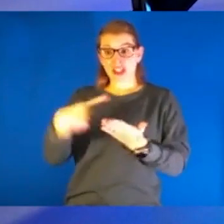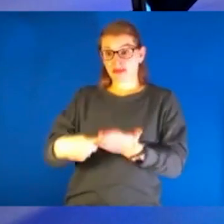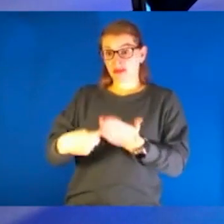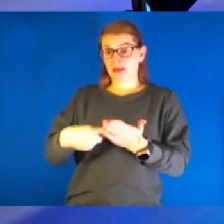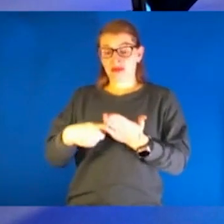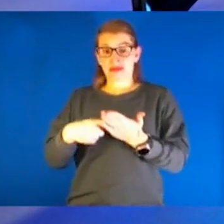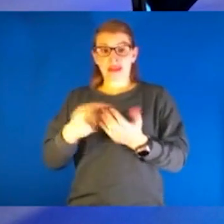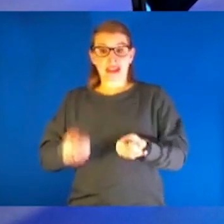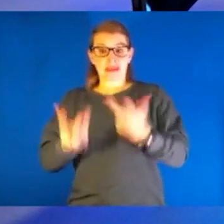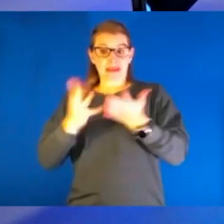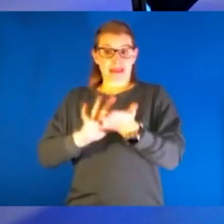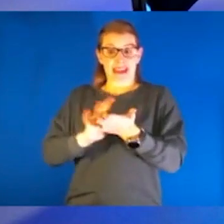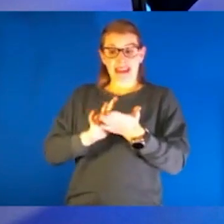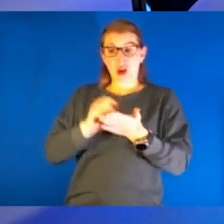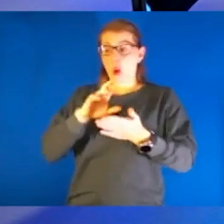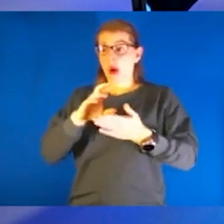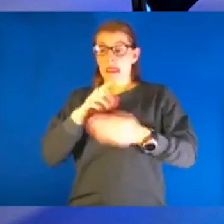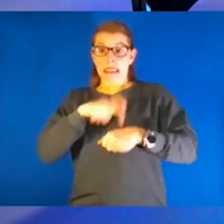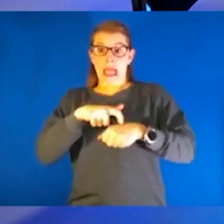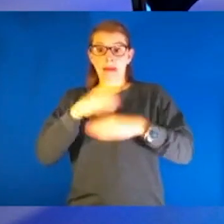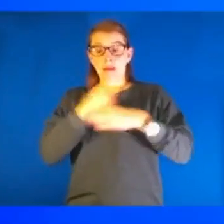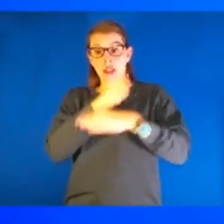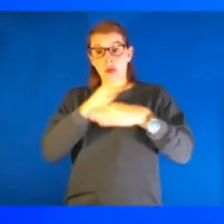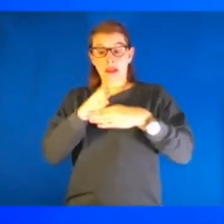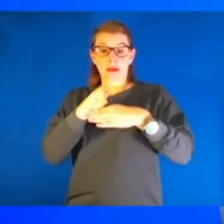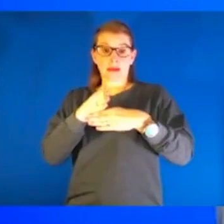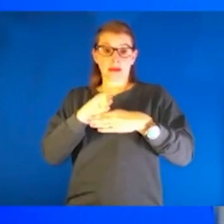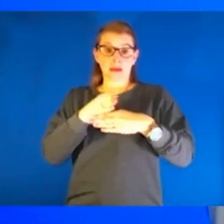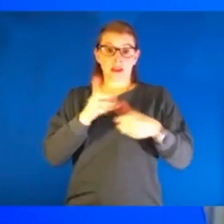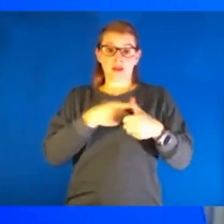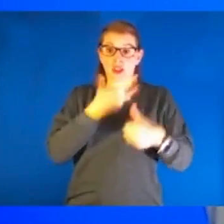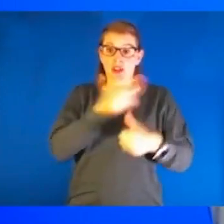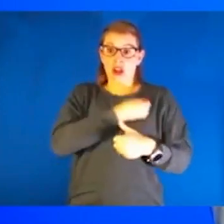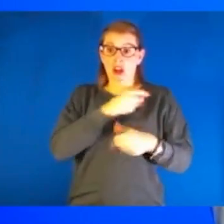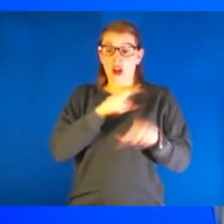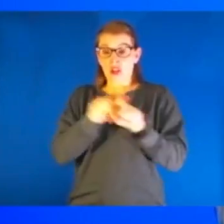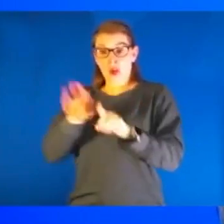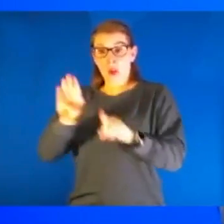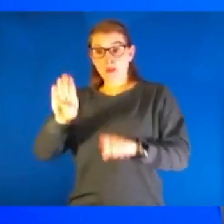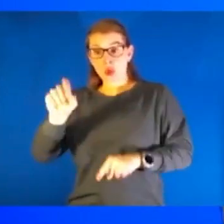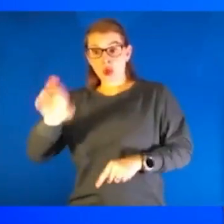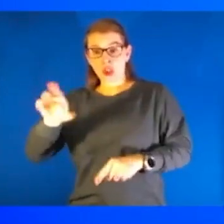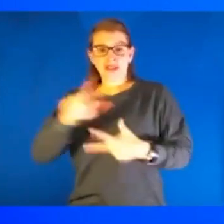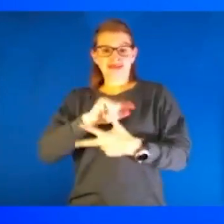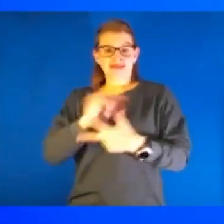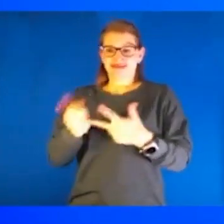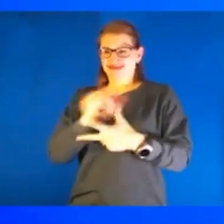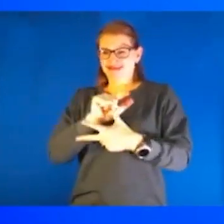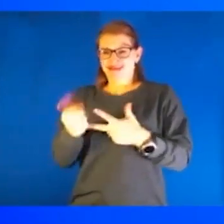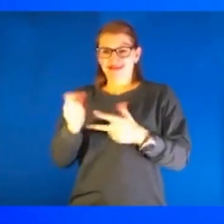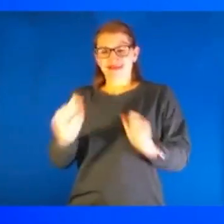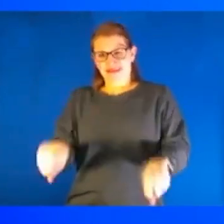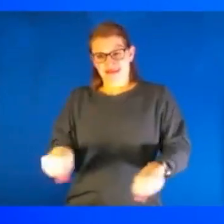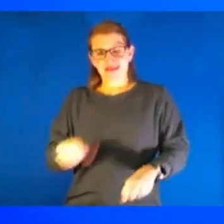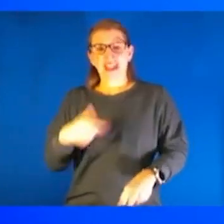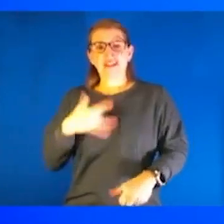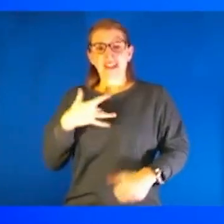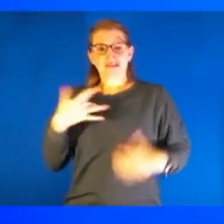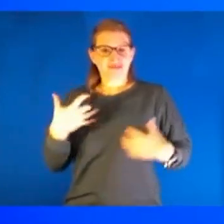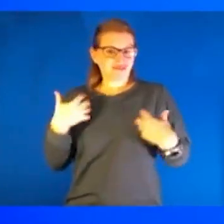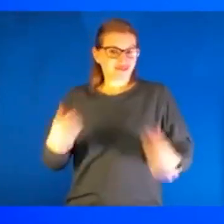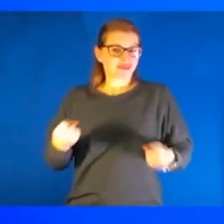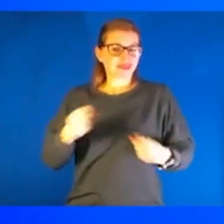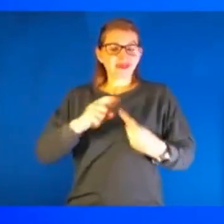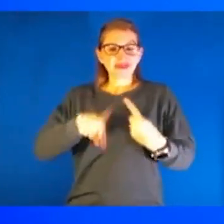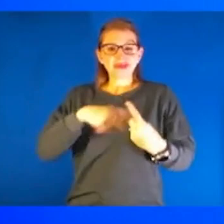time between the initial shot and the booster? What do you think? Yeah, I think that they are interchangeable, and that we should feel confident about the response that we're